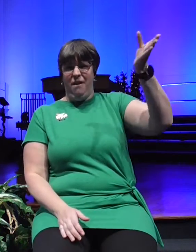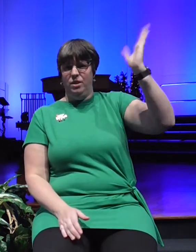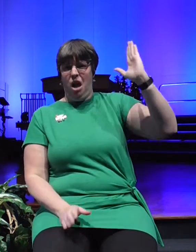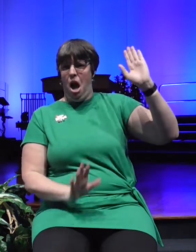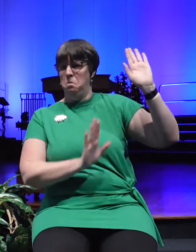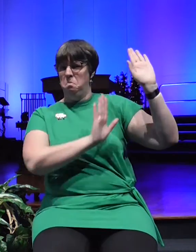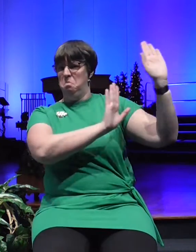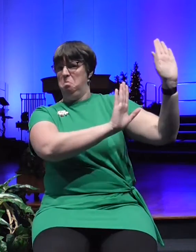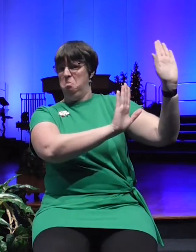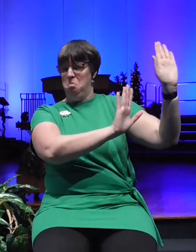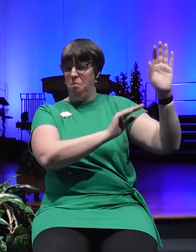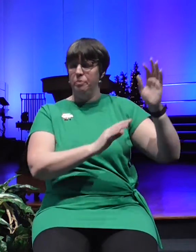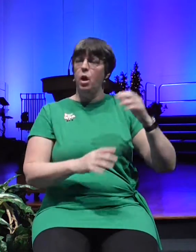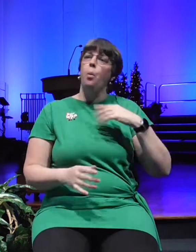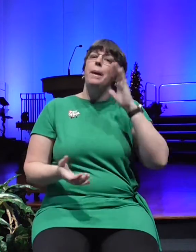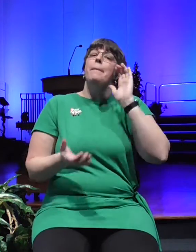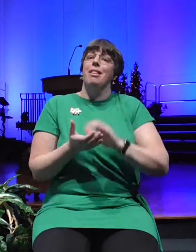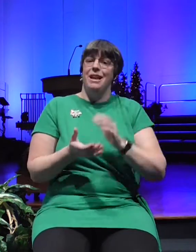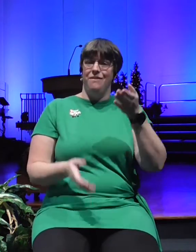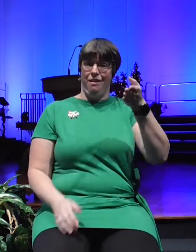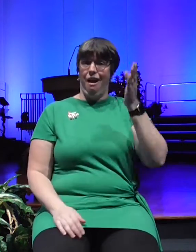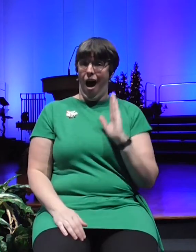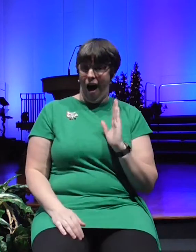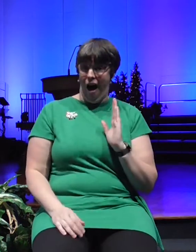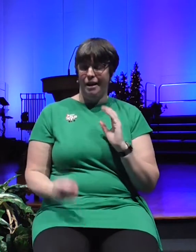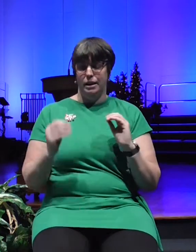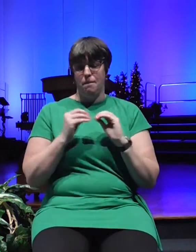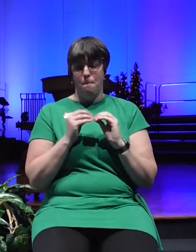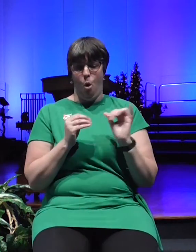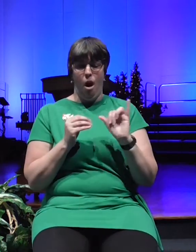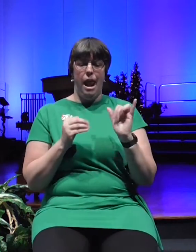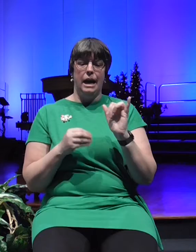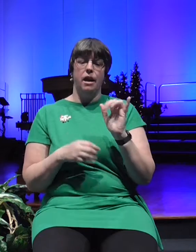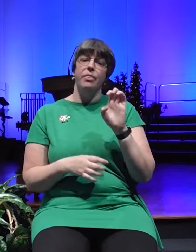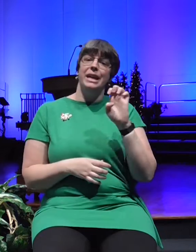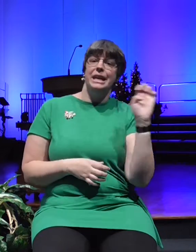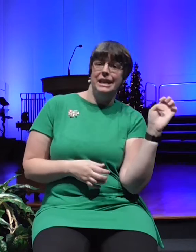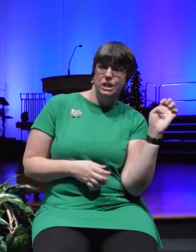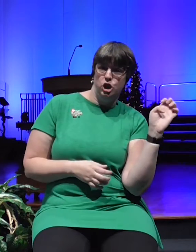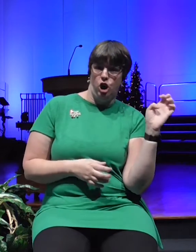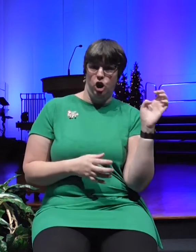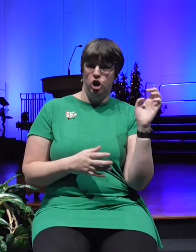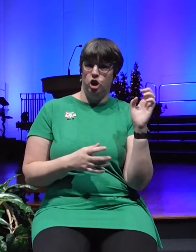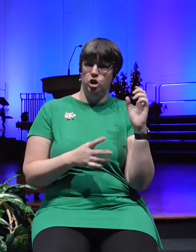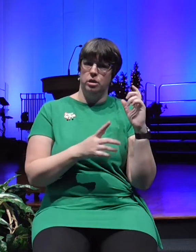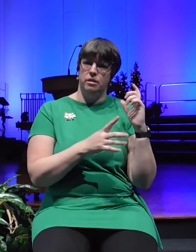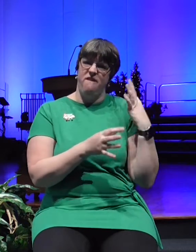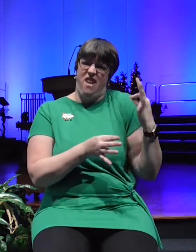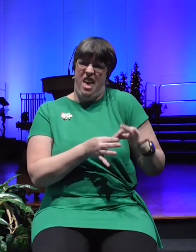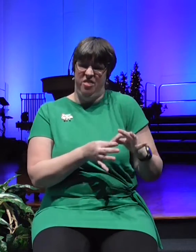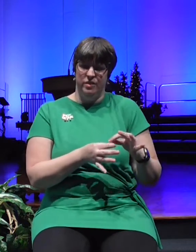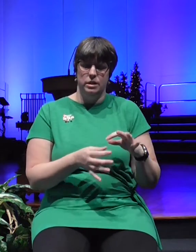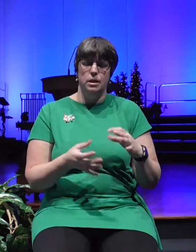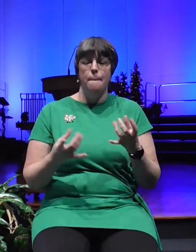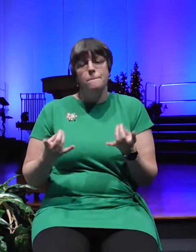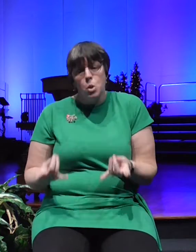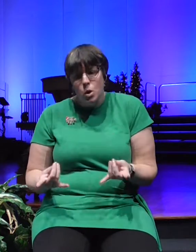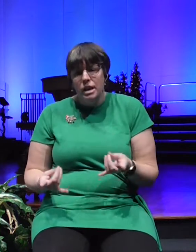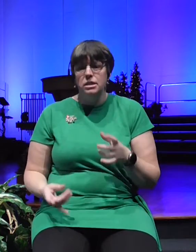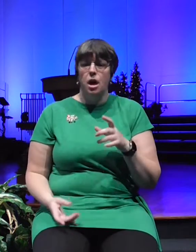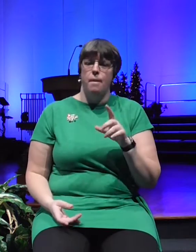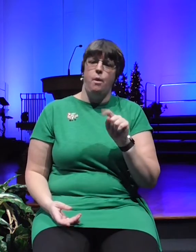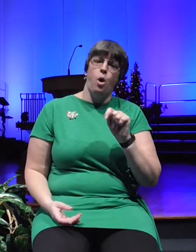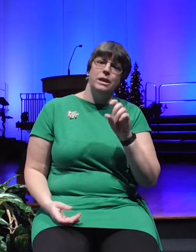and believe that God is more like some of the Eastern traditions, the Tao teaches or Buddhism teaches,